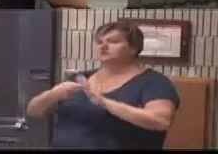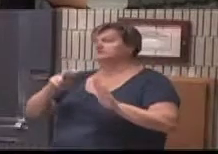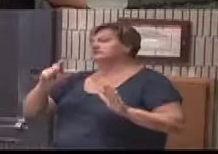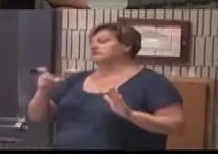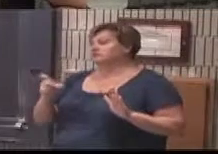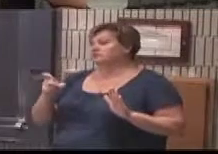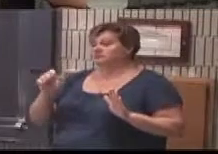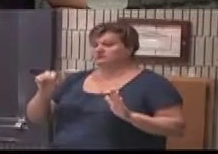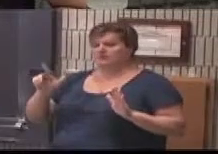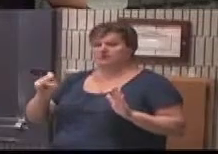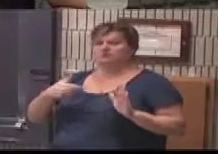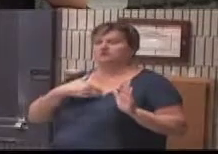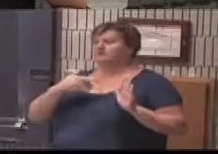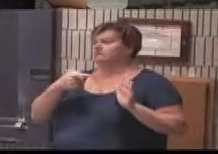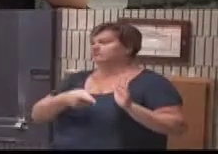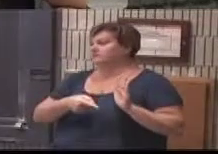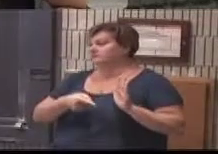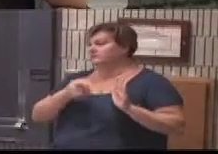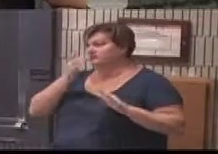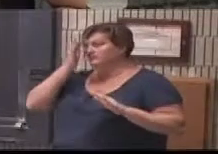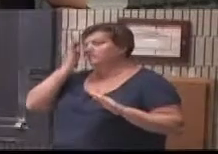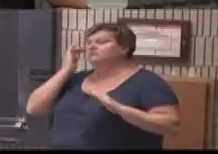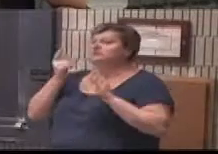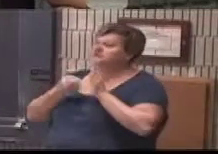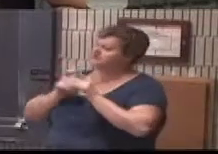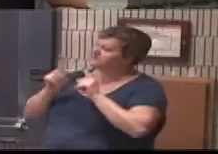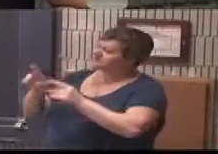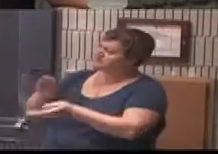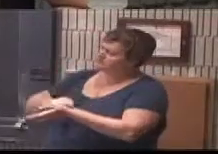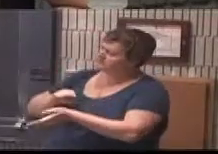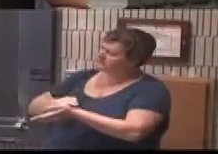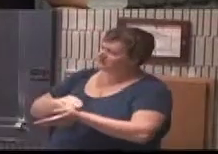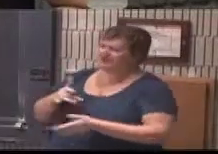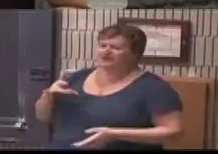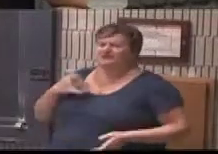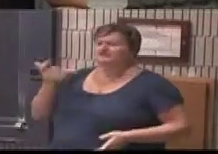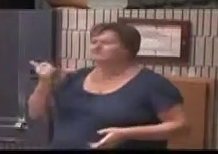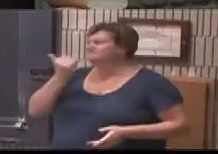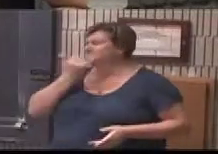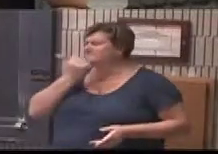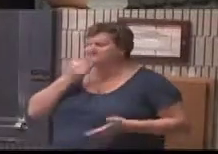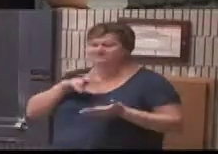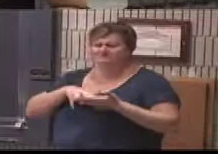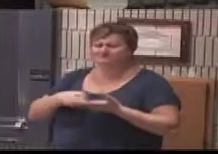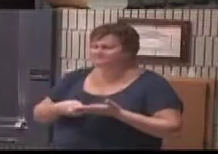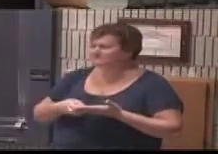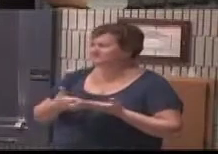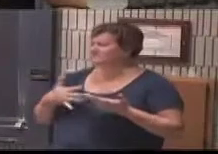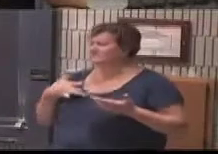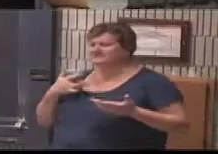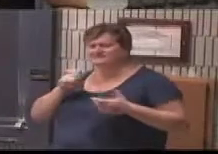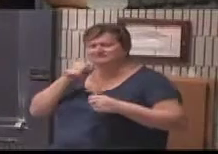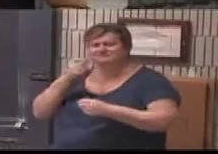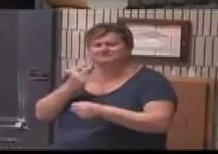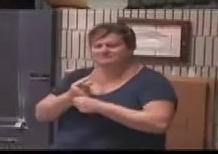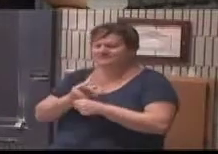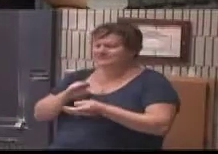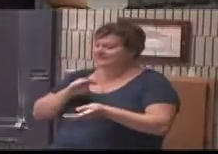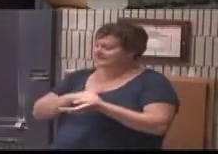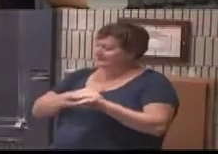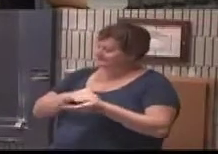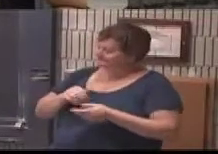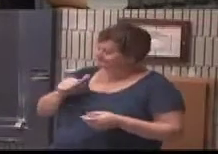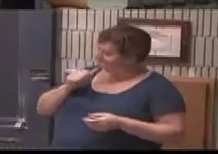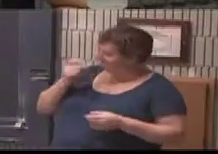ALS. Sometimes people have gone to their doctors and they can sense something is not right. The doctor may or may not be able to pick up right away that